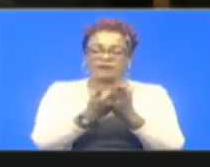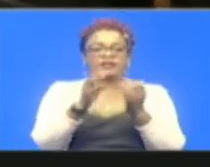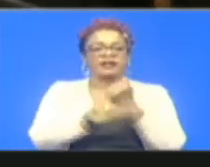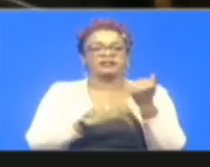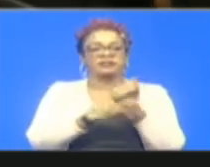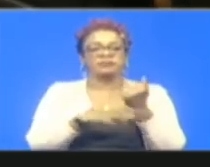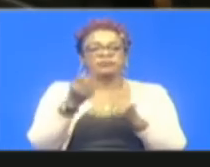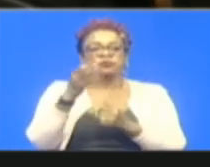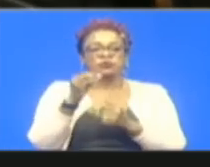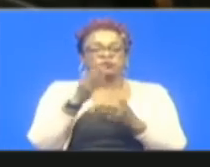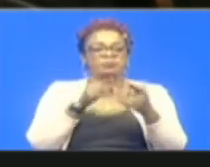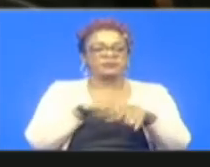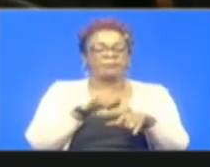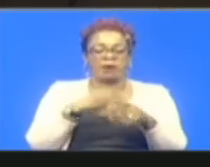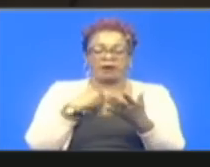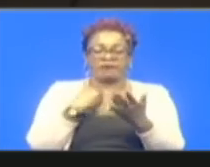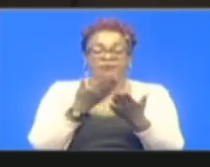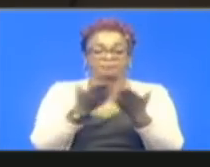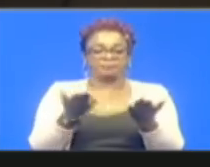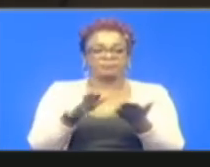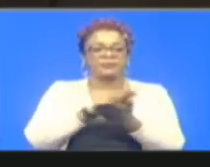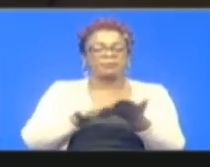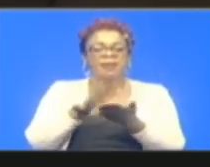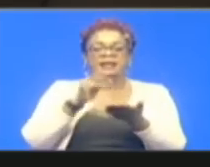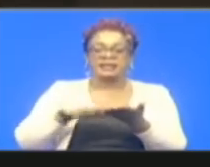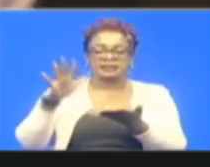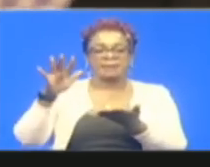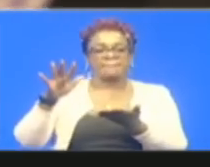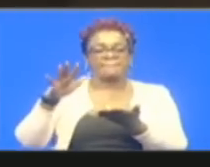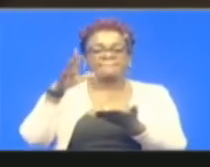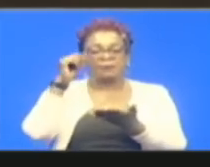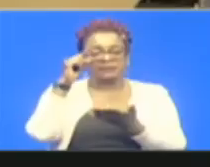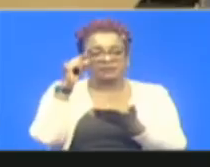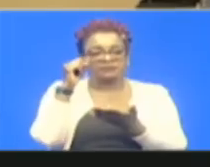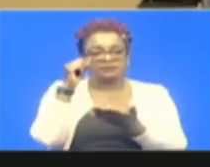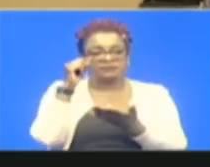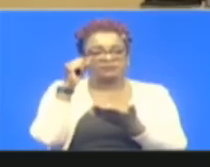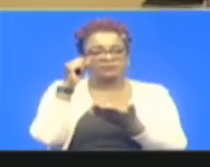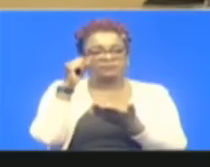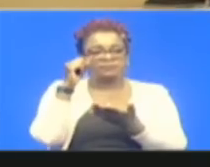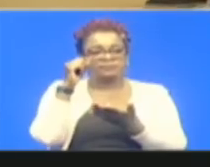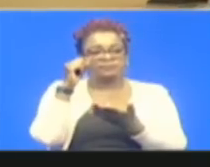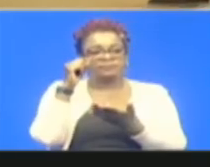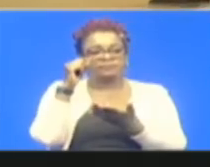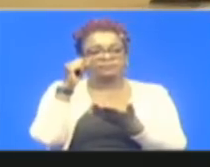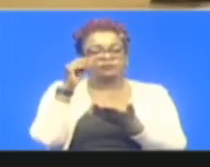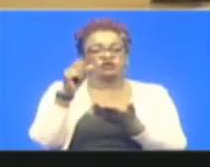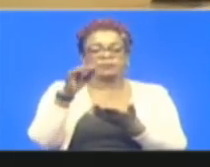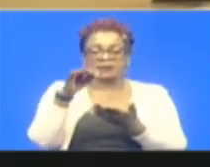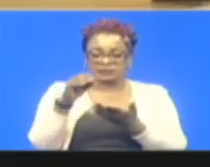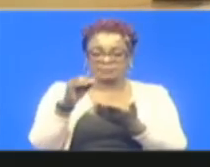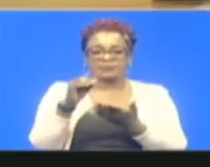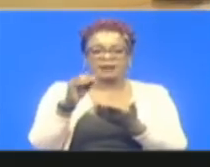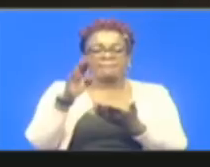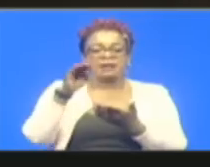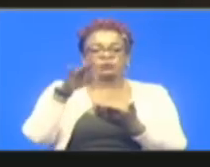way up and down the coast from places like Dar es Salaam, Mombasa, to a certain extent also down all the way down to Maputo